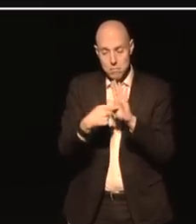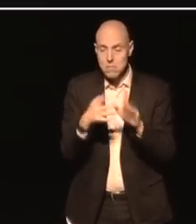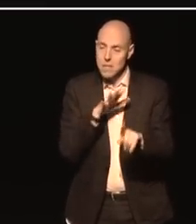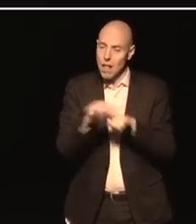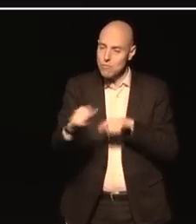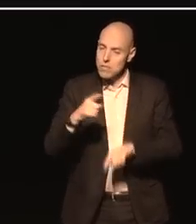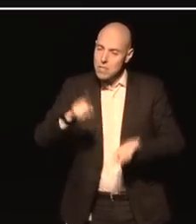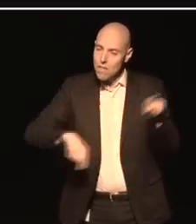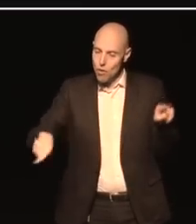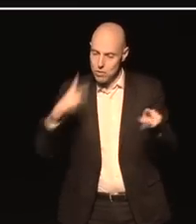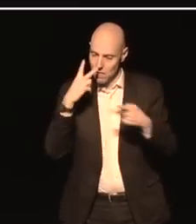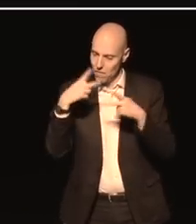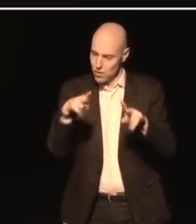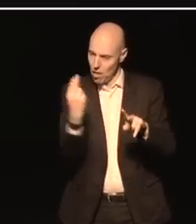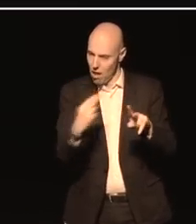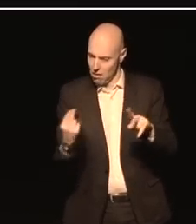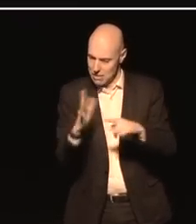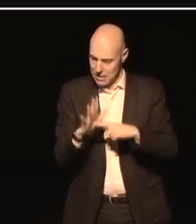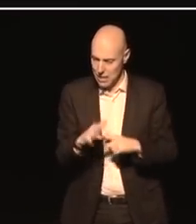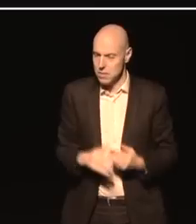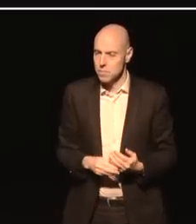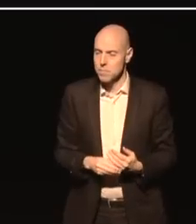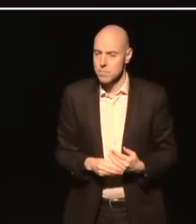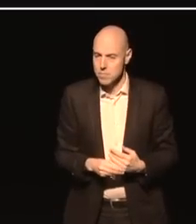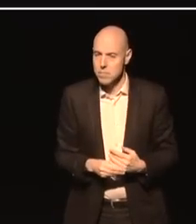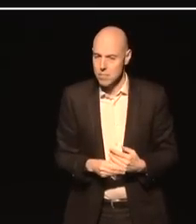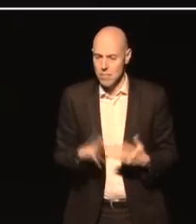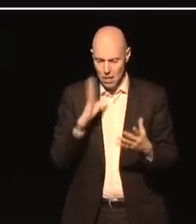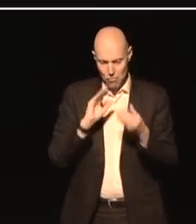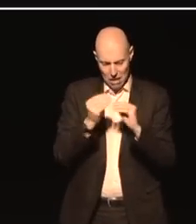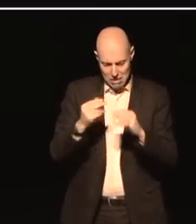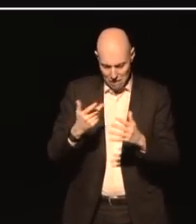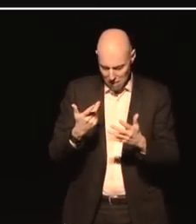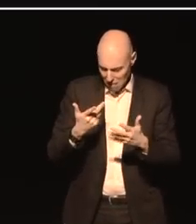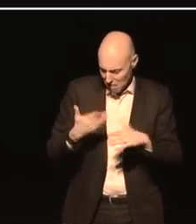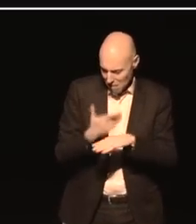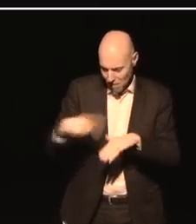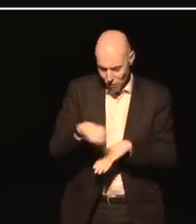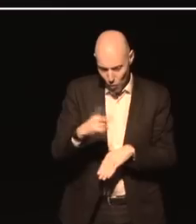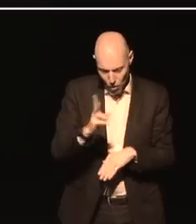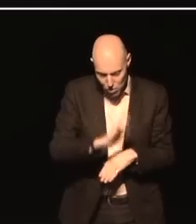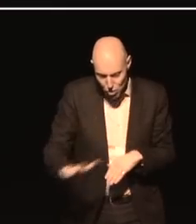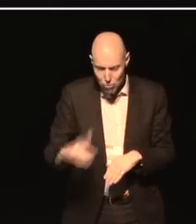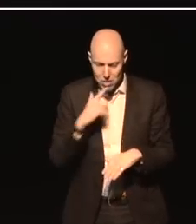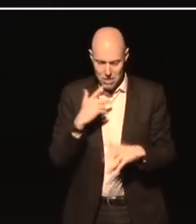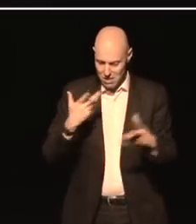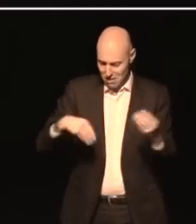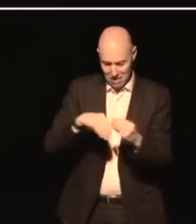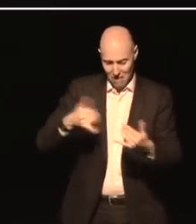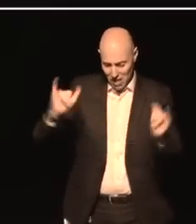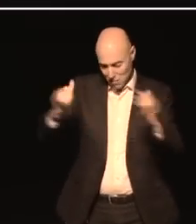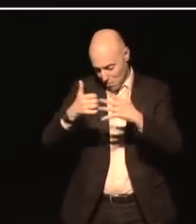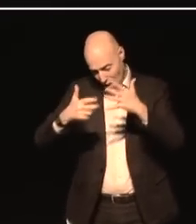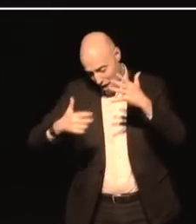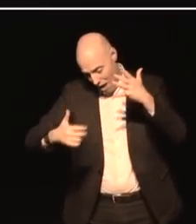diverse contemporary visual arts scene. There are exhibitions, creative activities for families, young people, film screenings, symposiums, lectures, festivals,